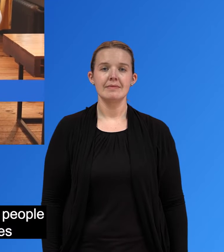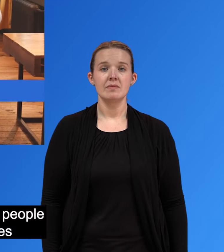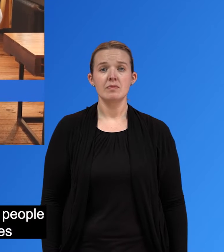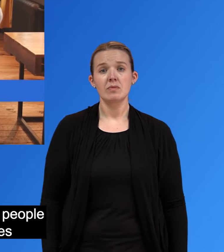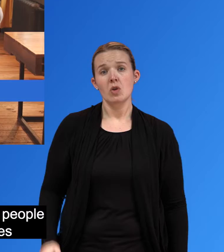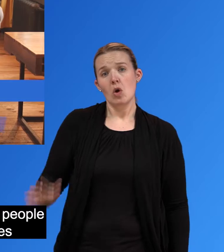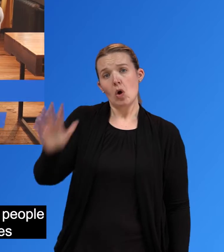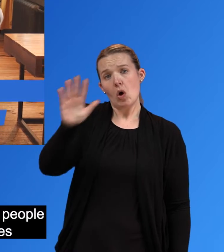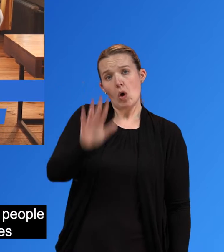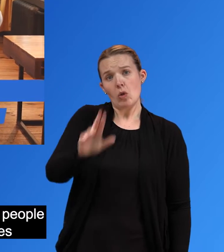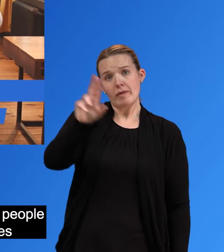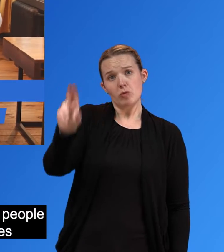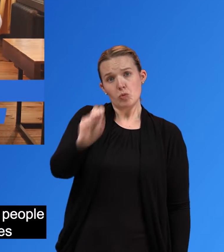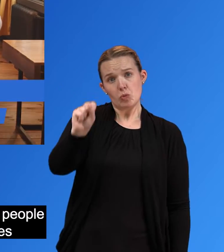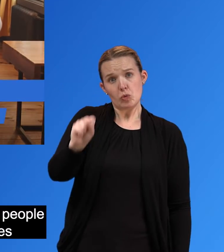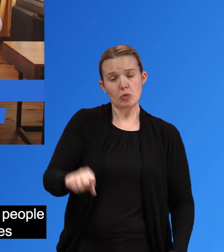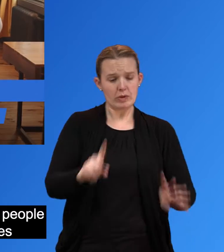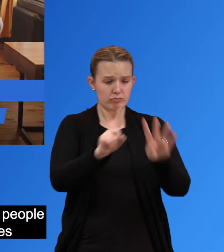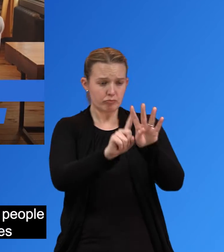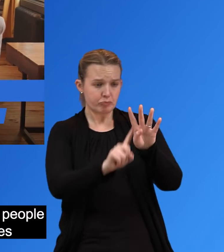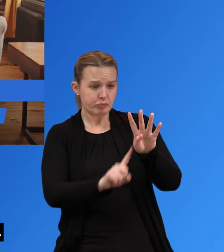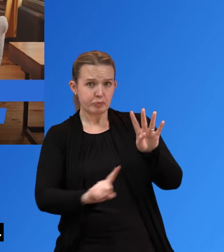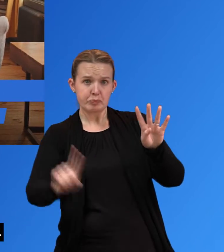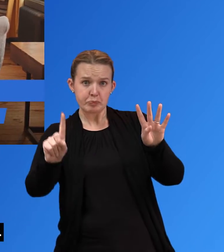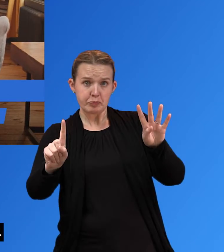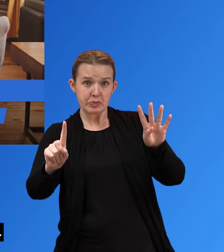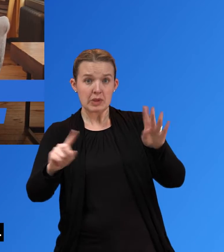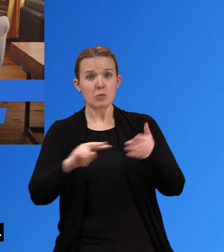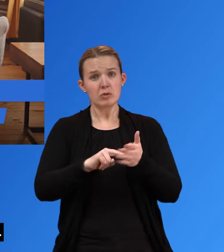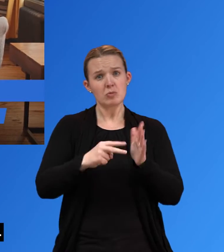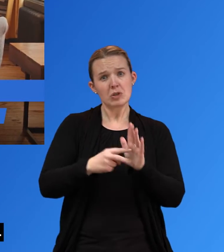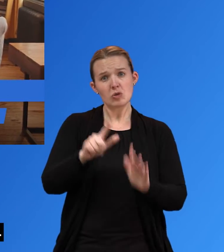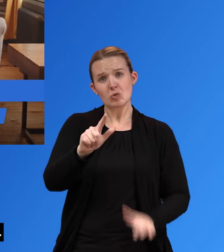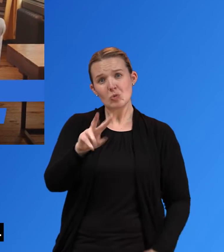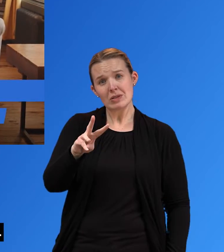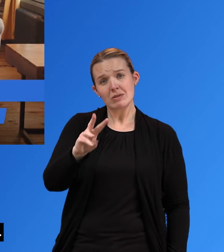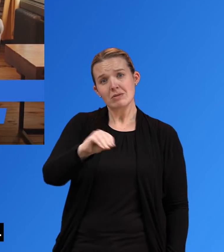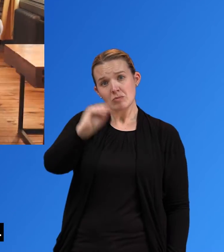1 in 4, or 26% of people in the United States have a disability.